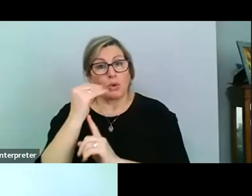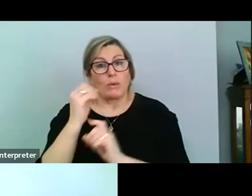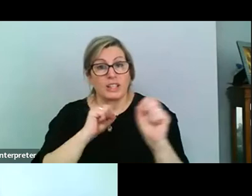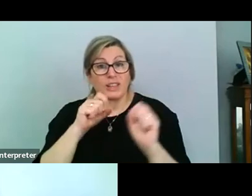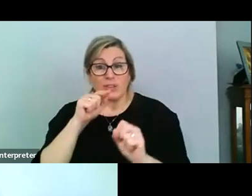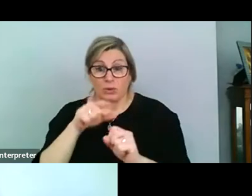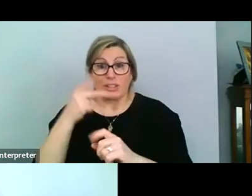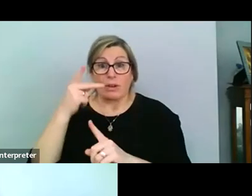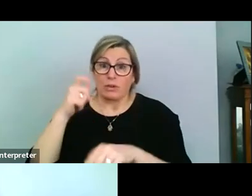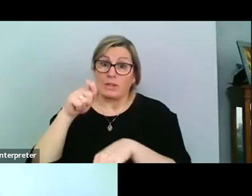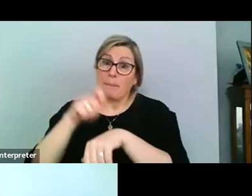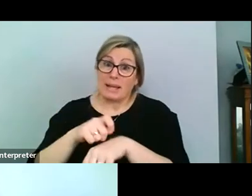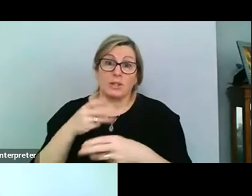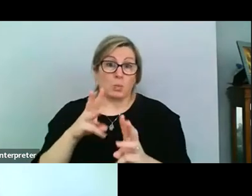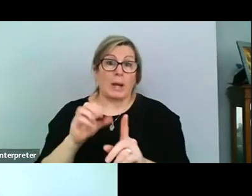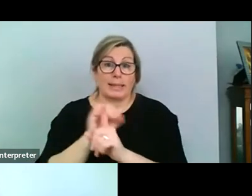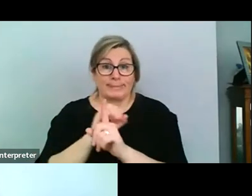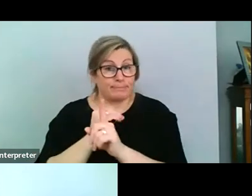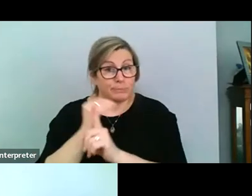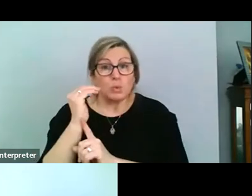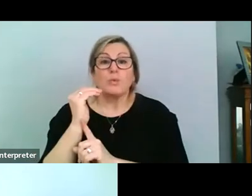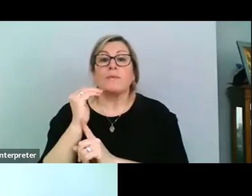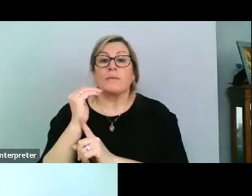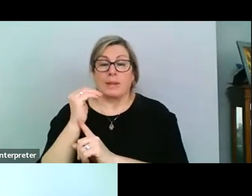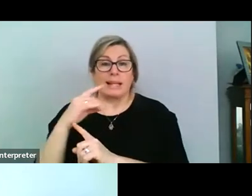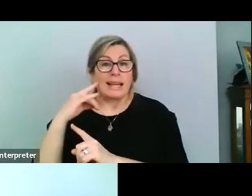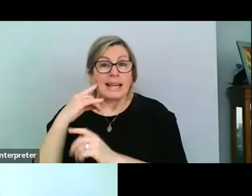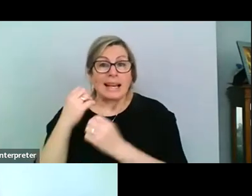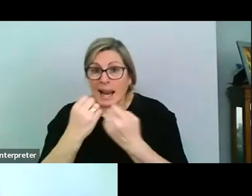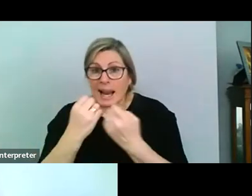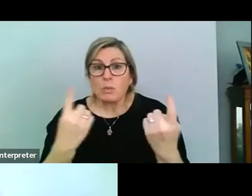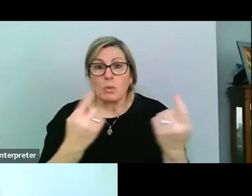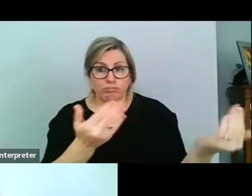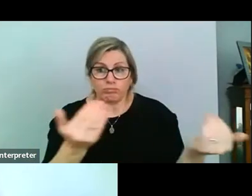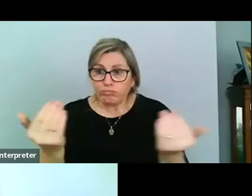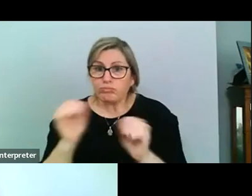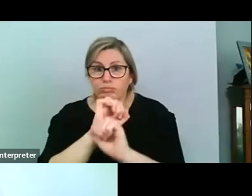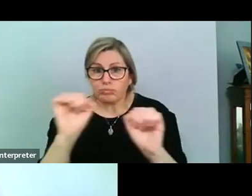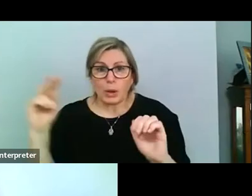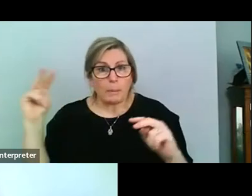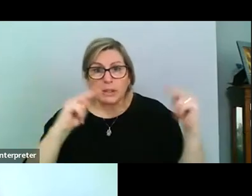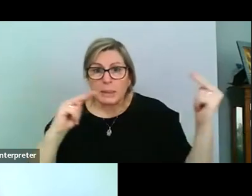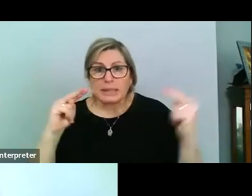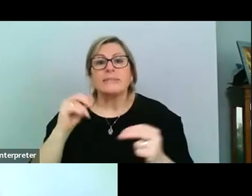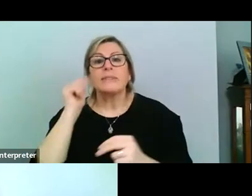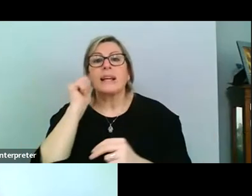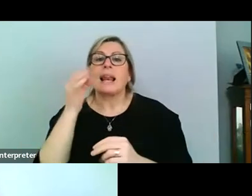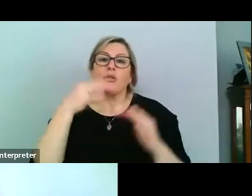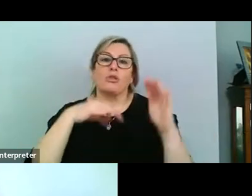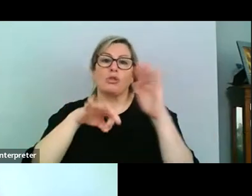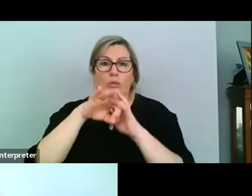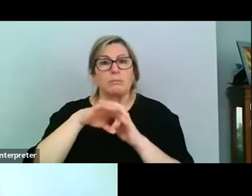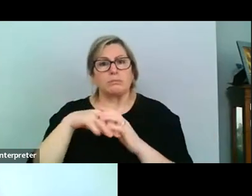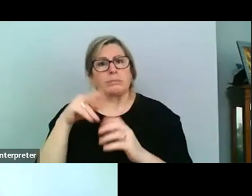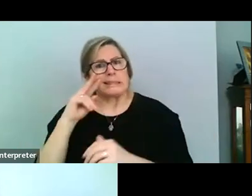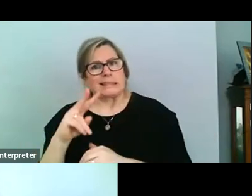best way to help improve that, and, you know, hearing everybody's voice and letting the government know how important this is to you, and